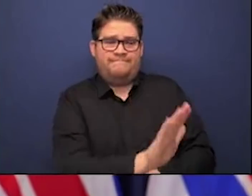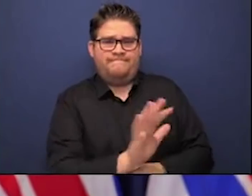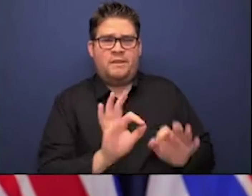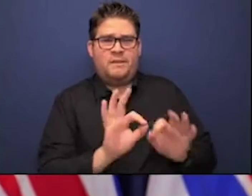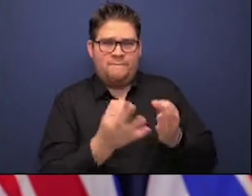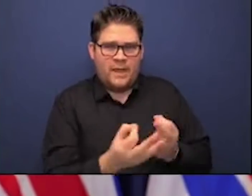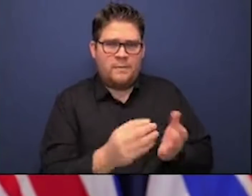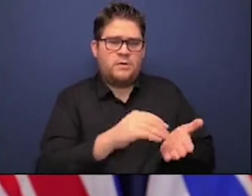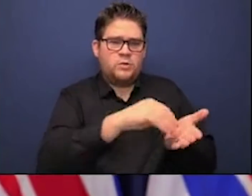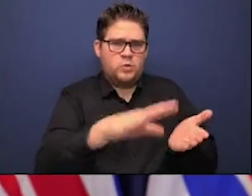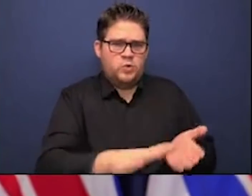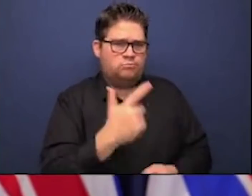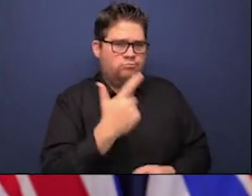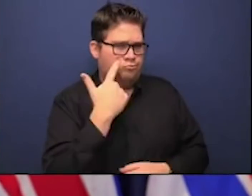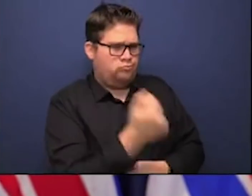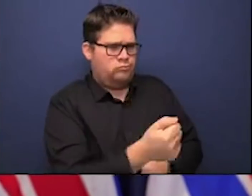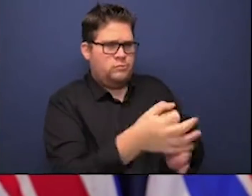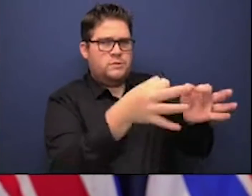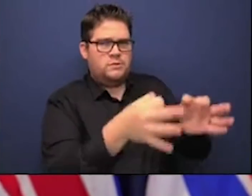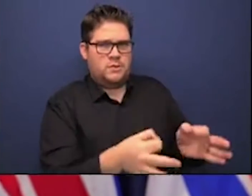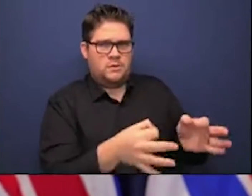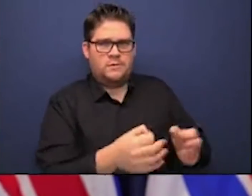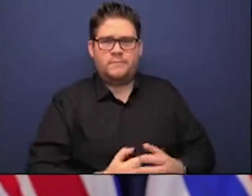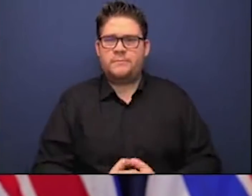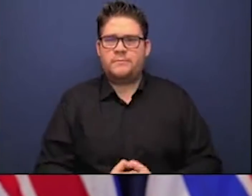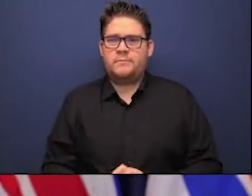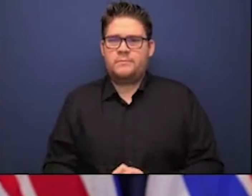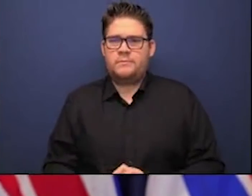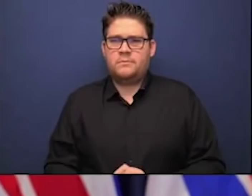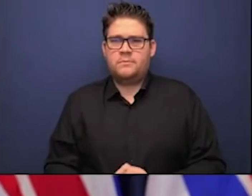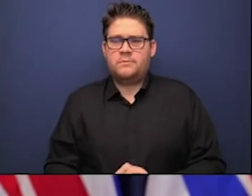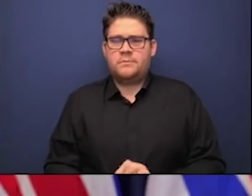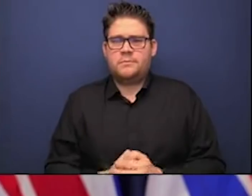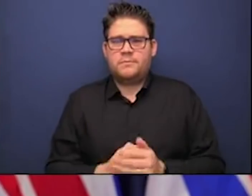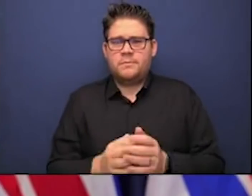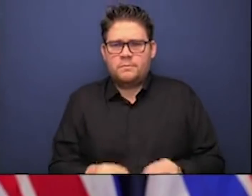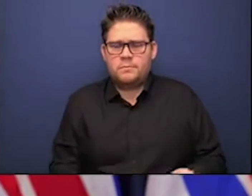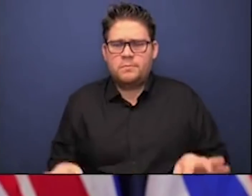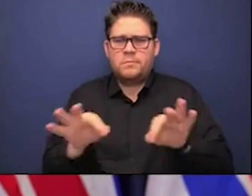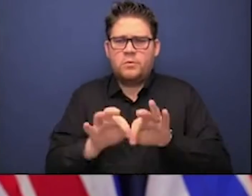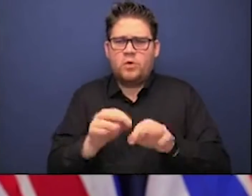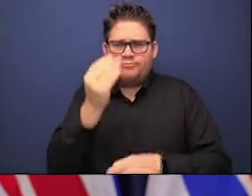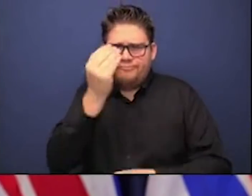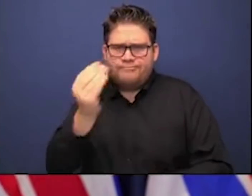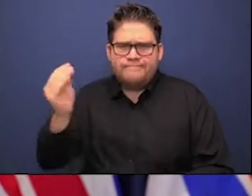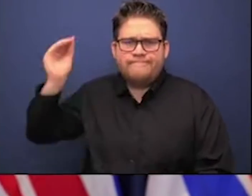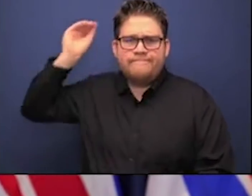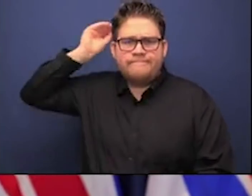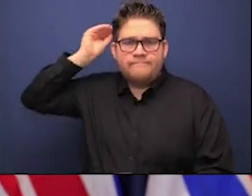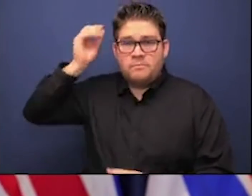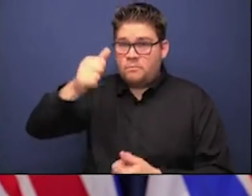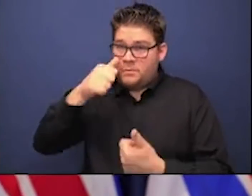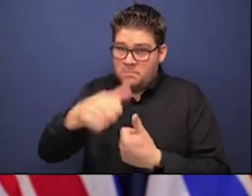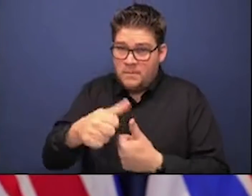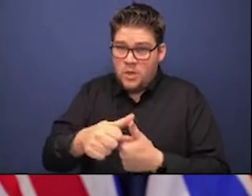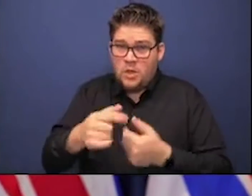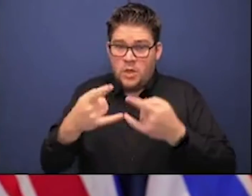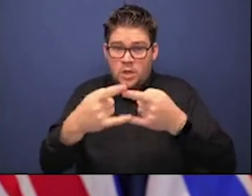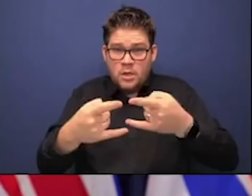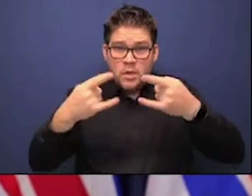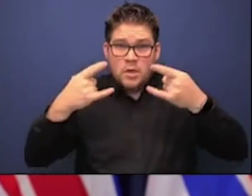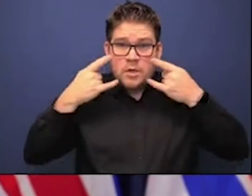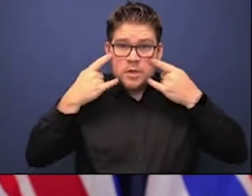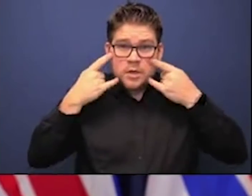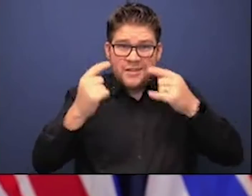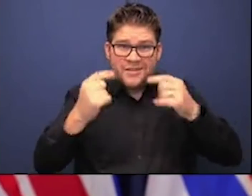is critical to remember that masks do not prevent the spread of COVID-19 on their own. We still very much